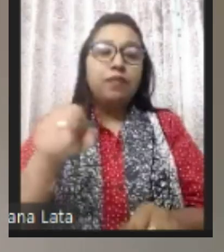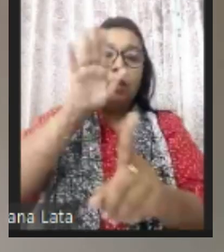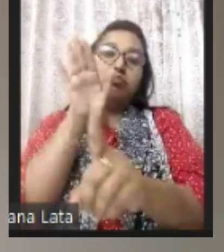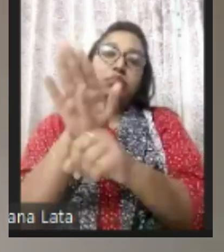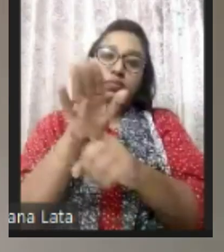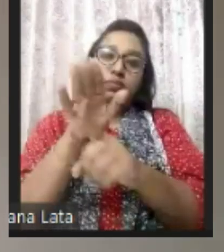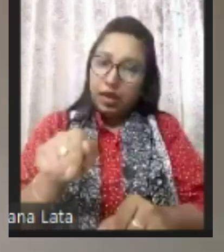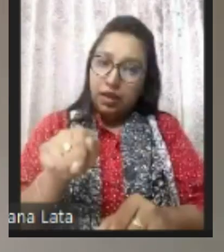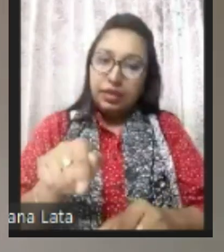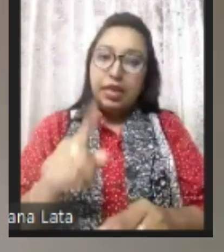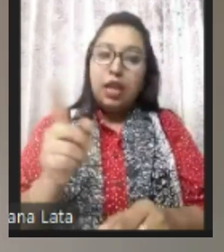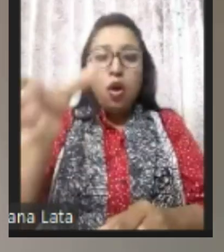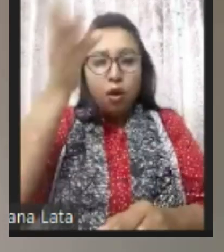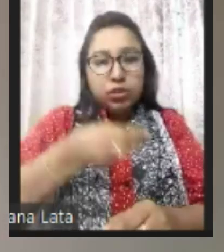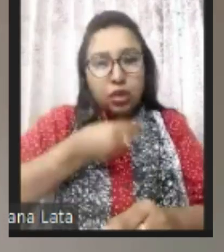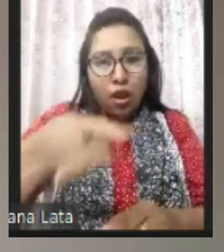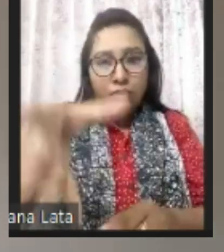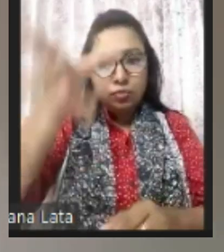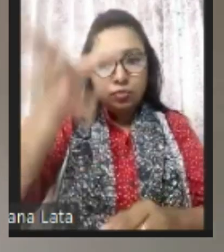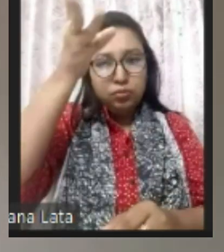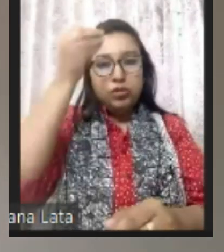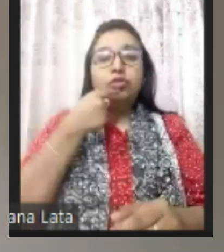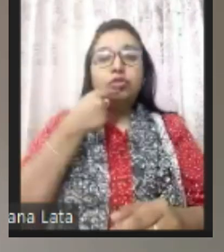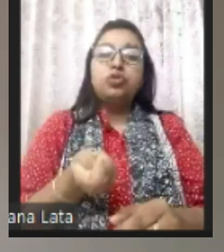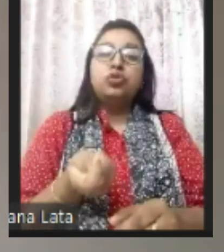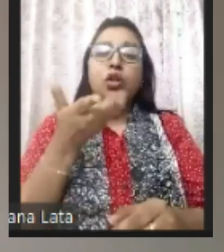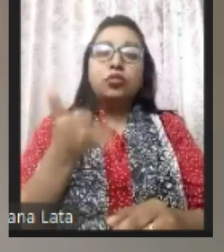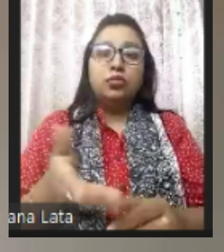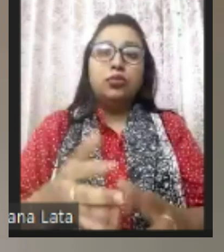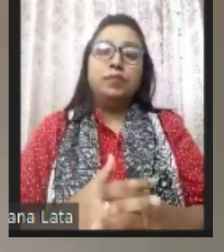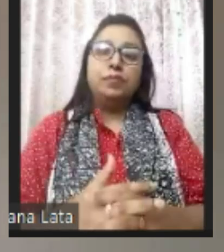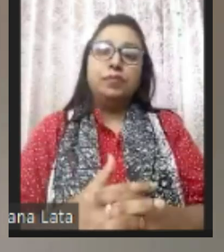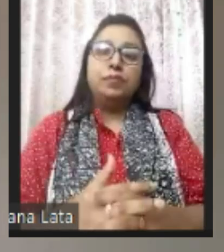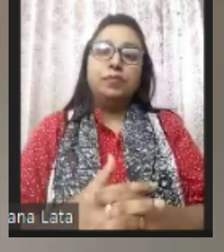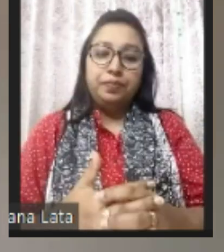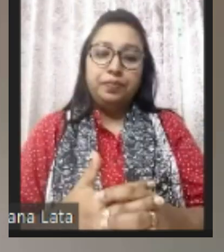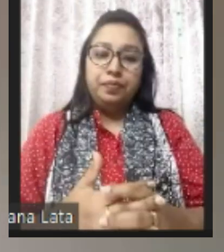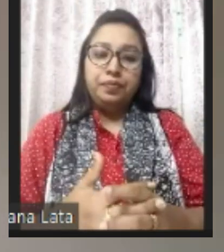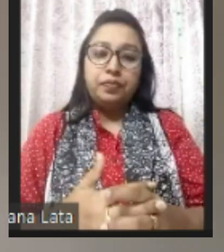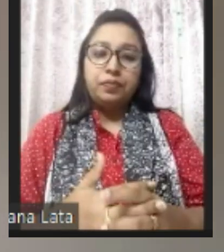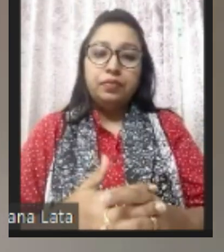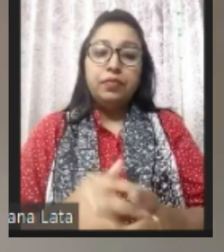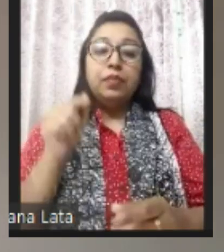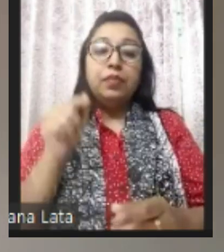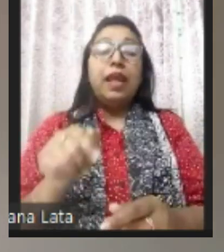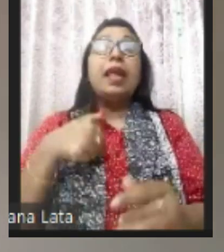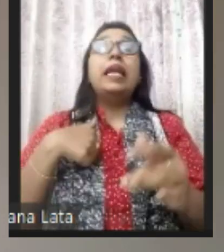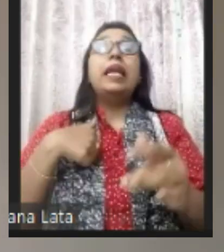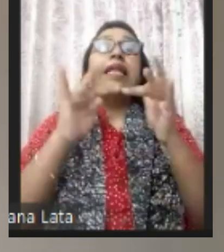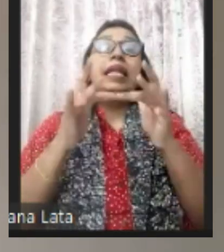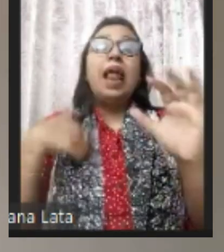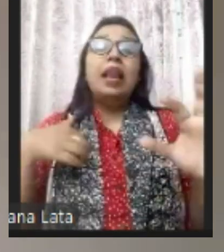able to participate in this webinar. So if we look at internet accessibility, it's